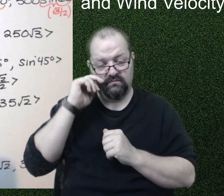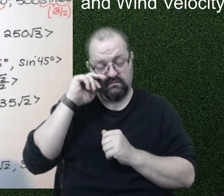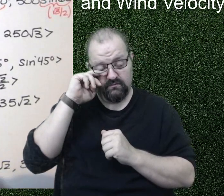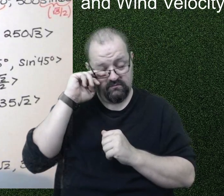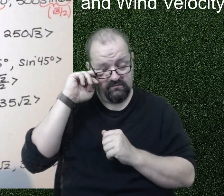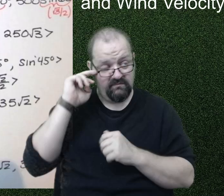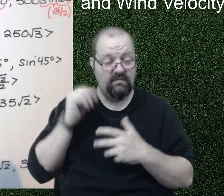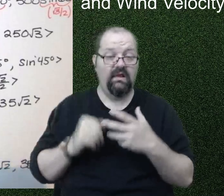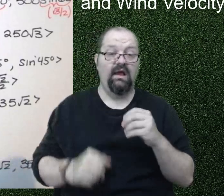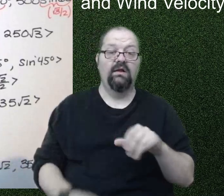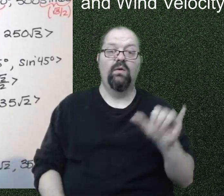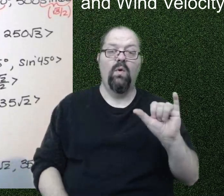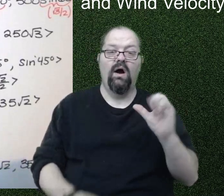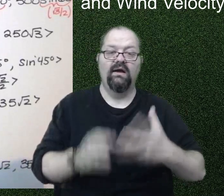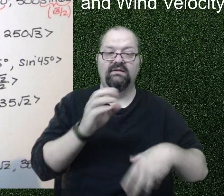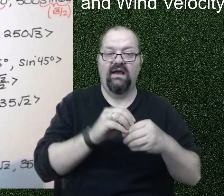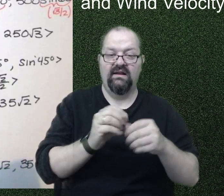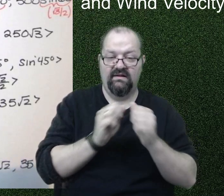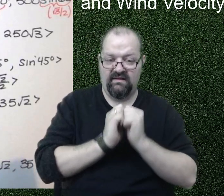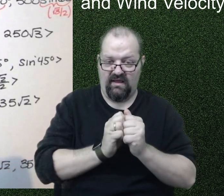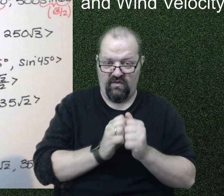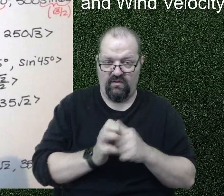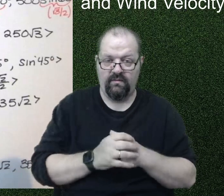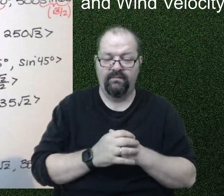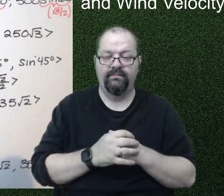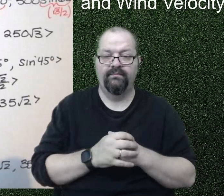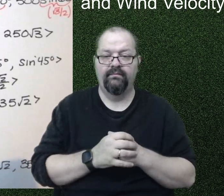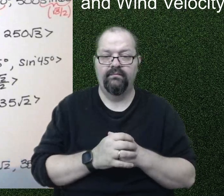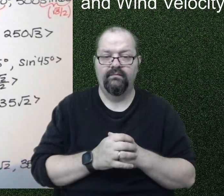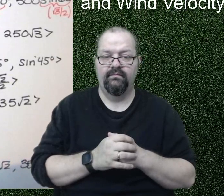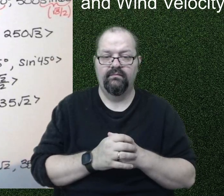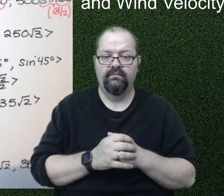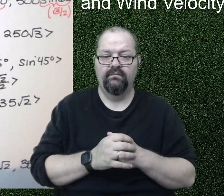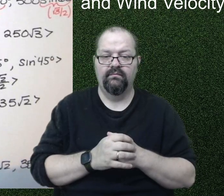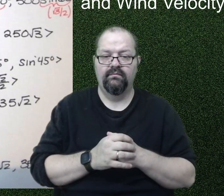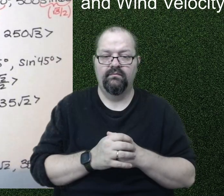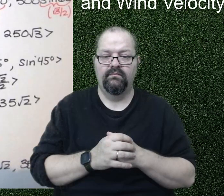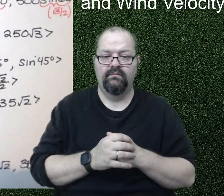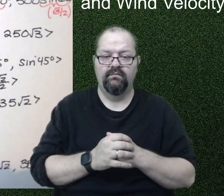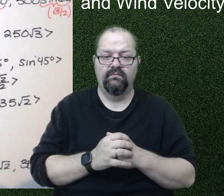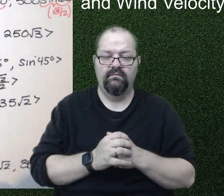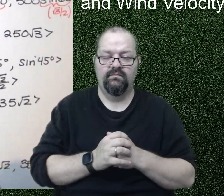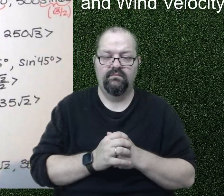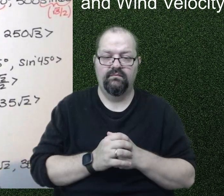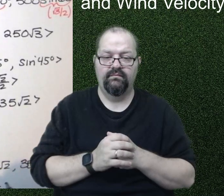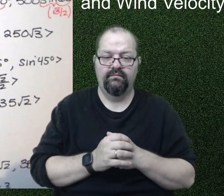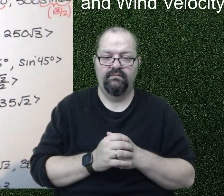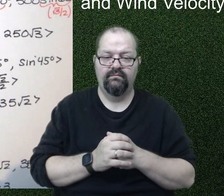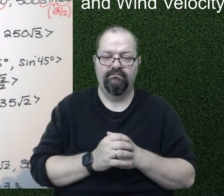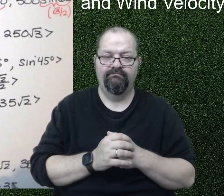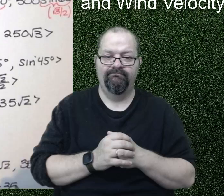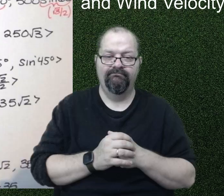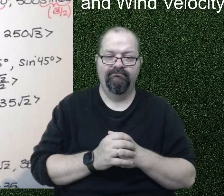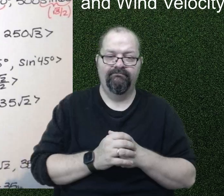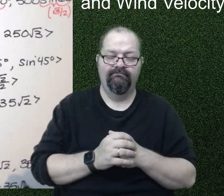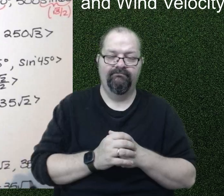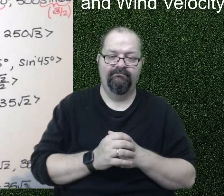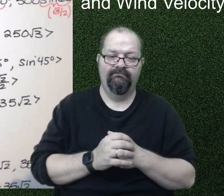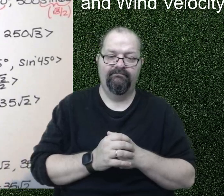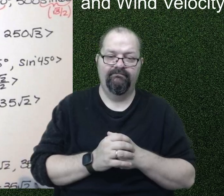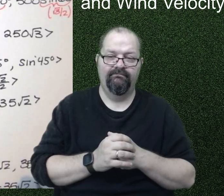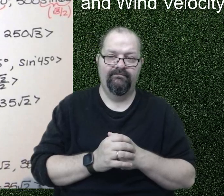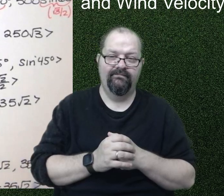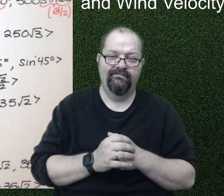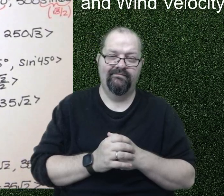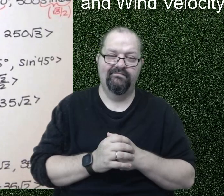and y's get added together. Oops, 250 square root of 3 plus 35 square root